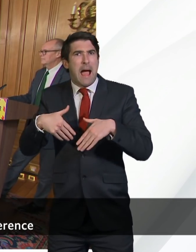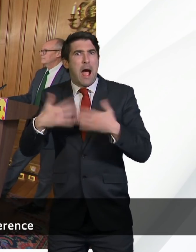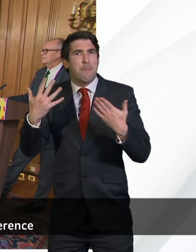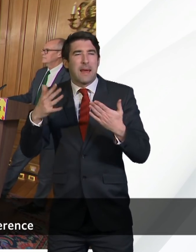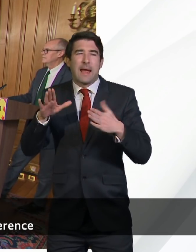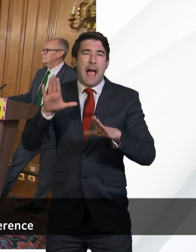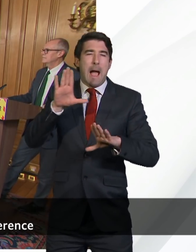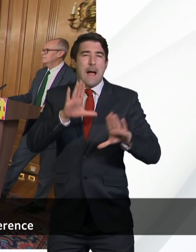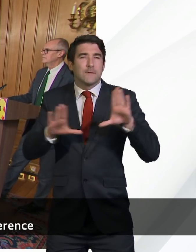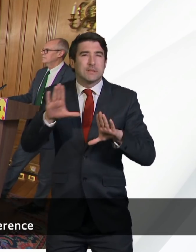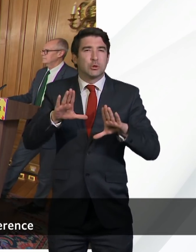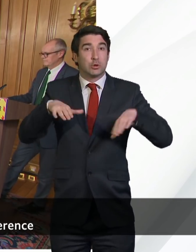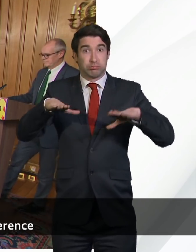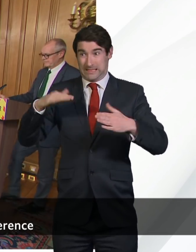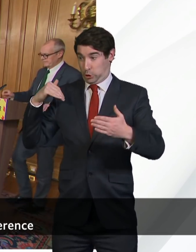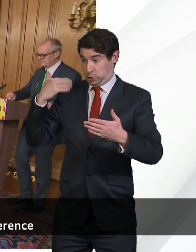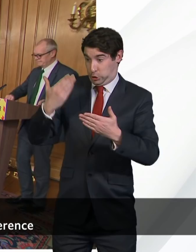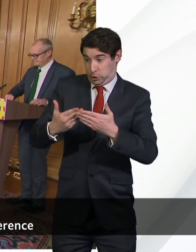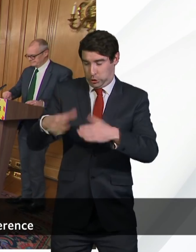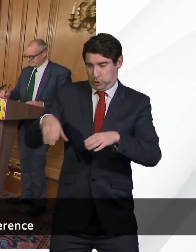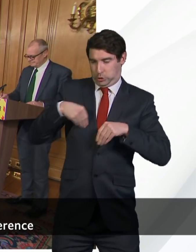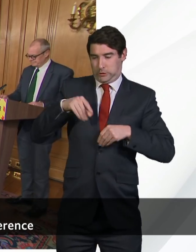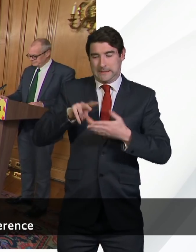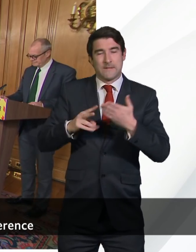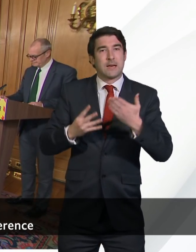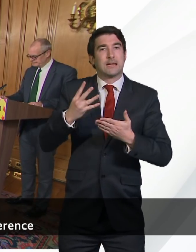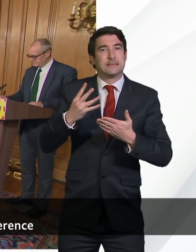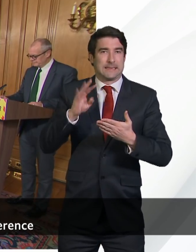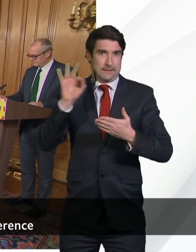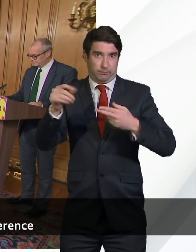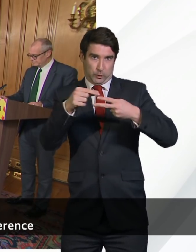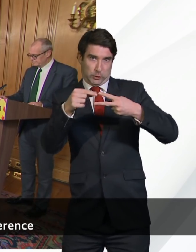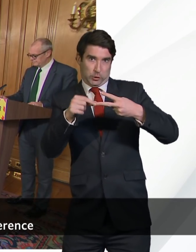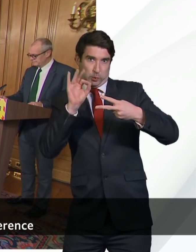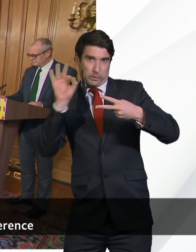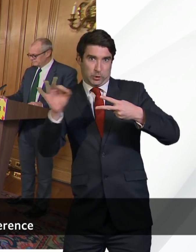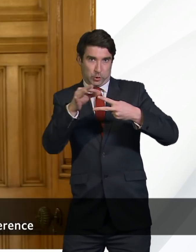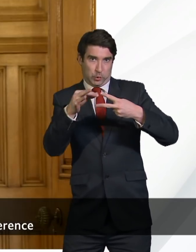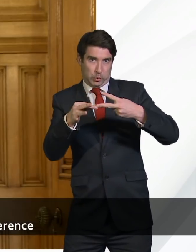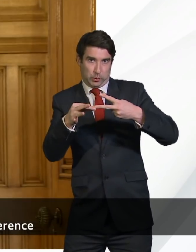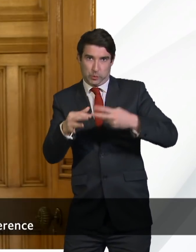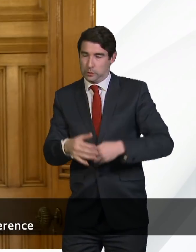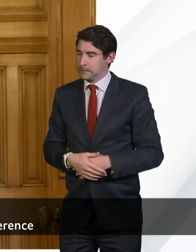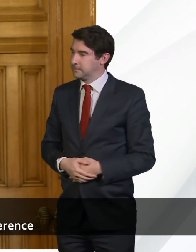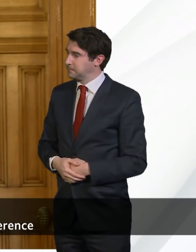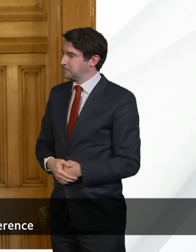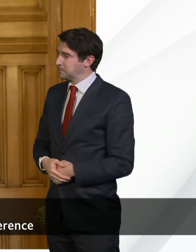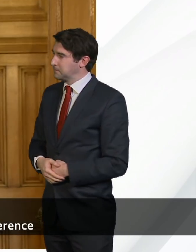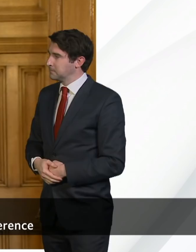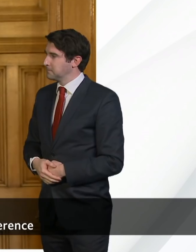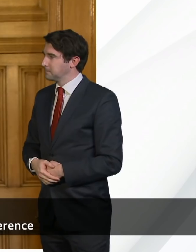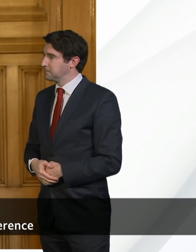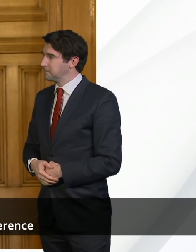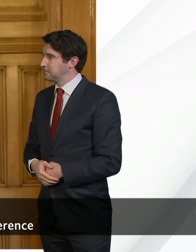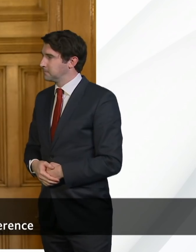to 18 months or so until a vaccine is developed? Thank you. I think they're really good points. I think the